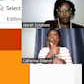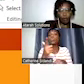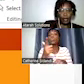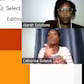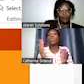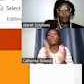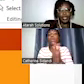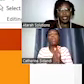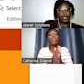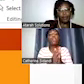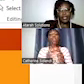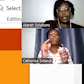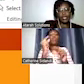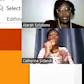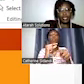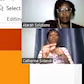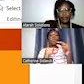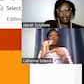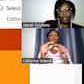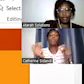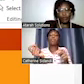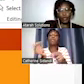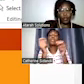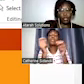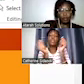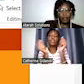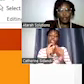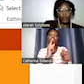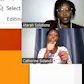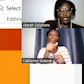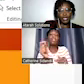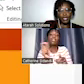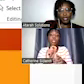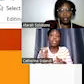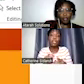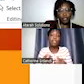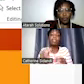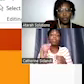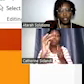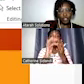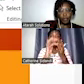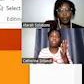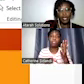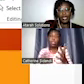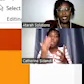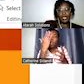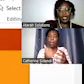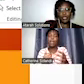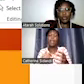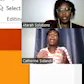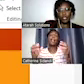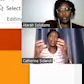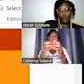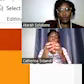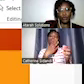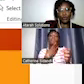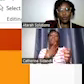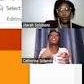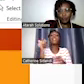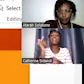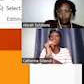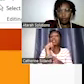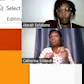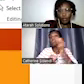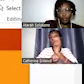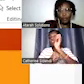around October. And then please write a paragraph on why your company should gain this free sponsorship. And then you need